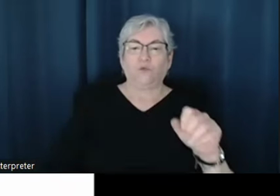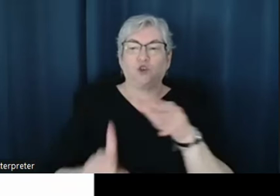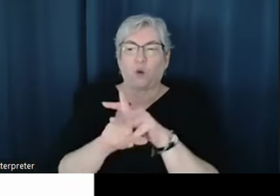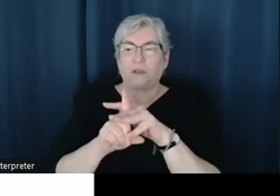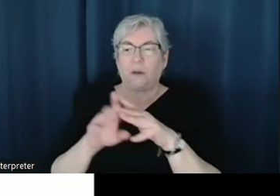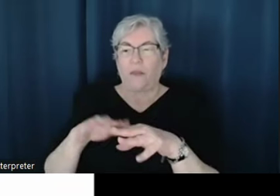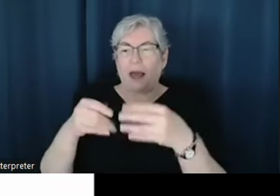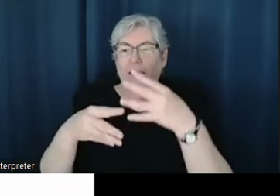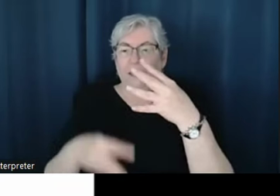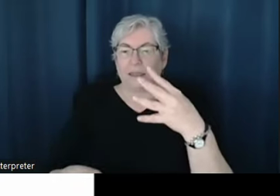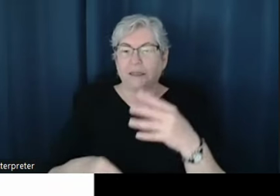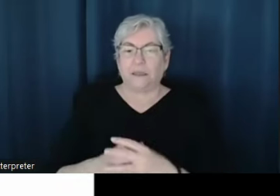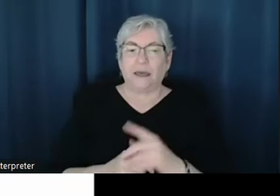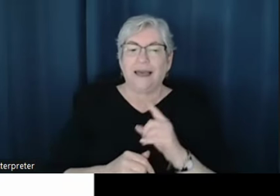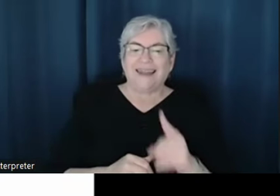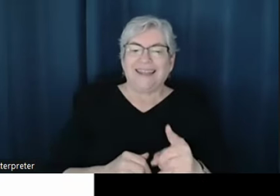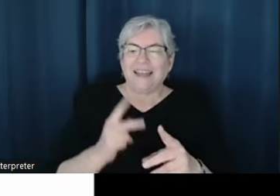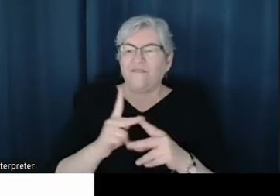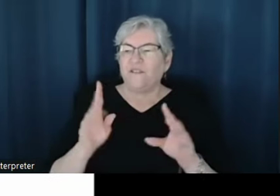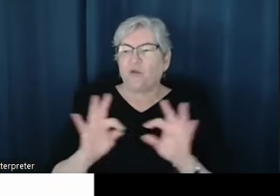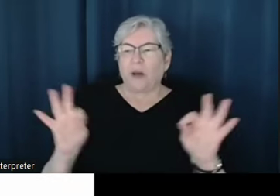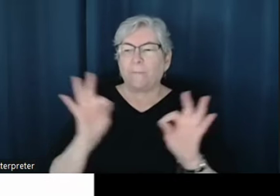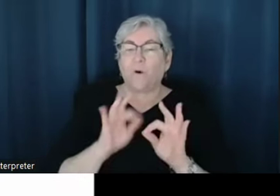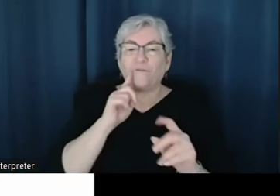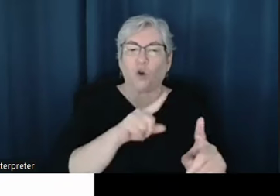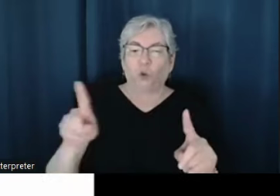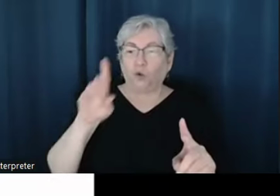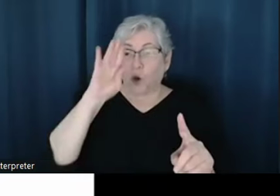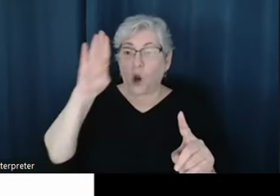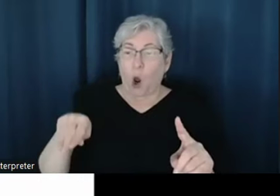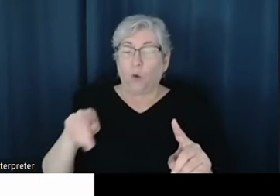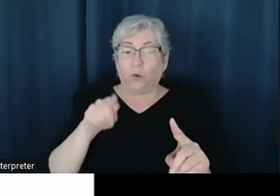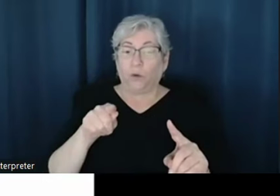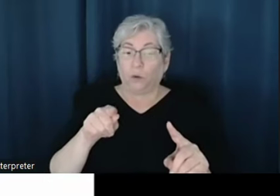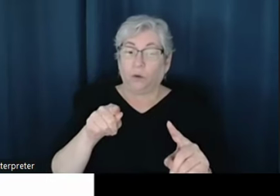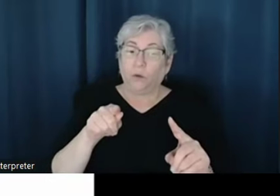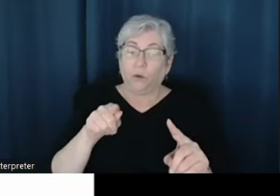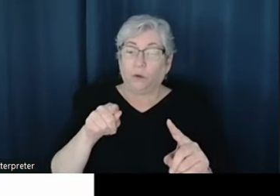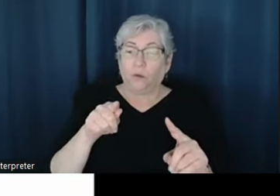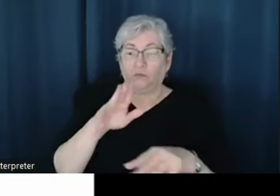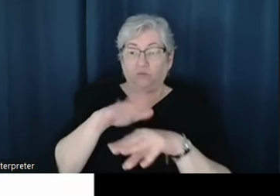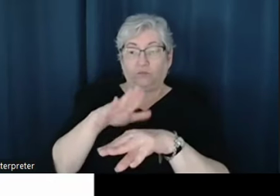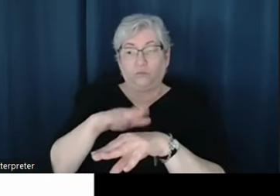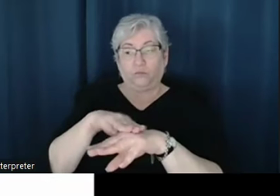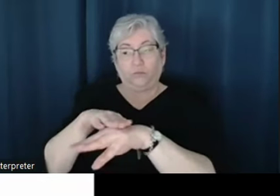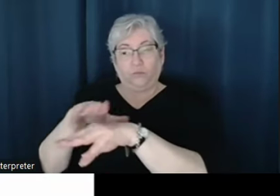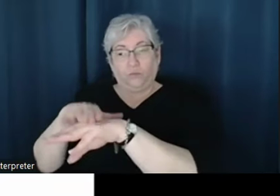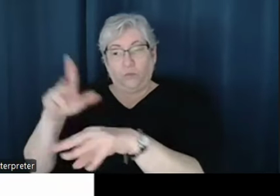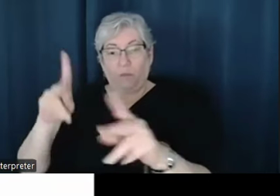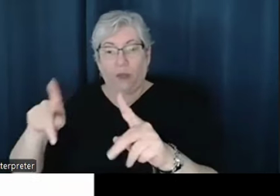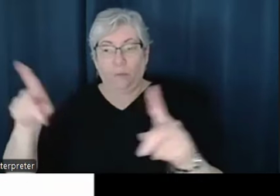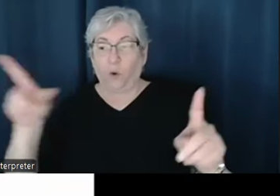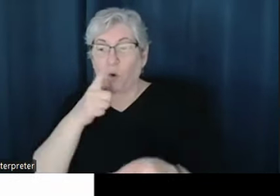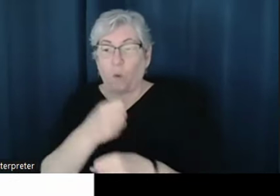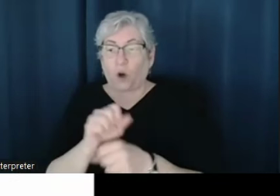list. So this is very important for all of you to know, and for all of you to be advising people out there, families that you're